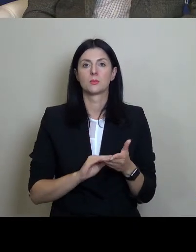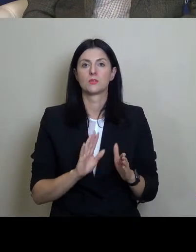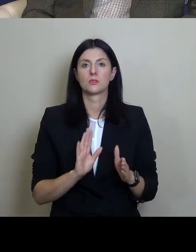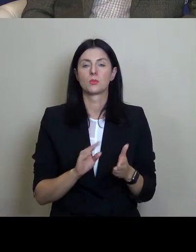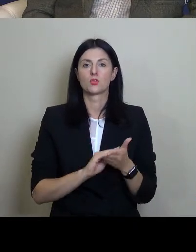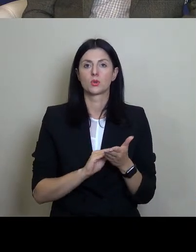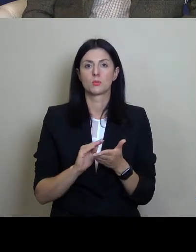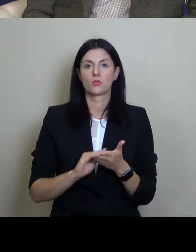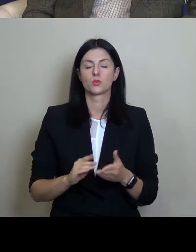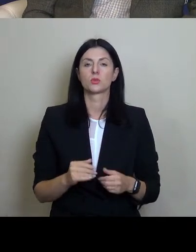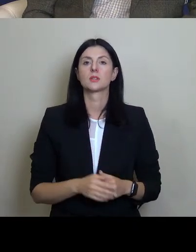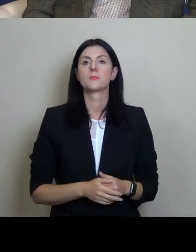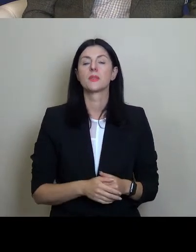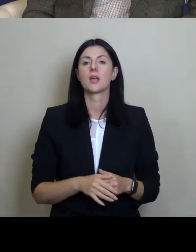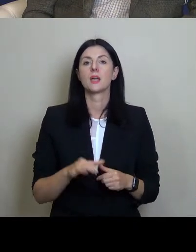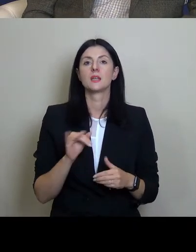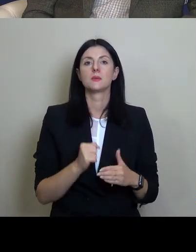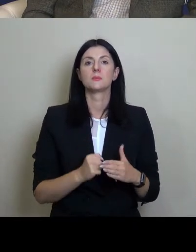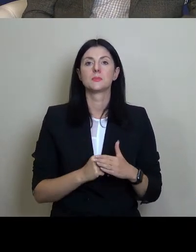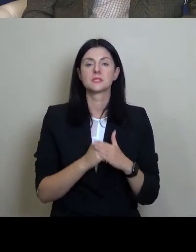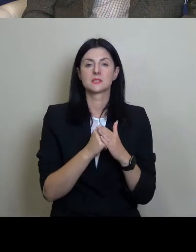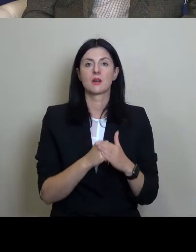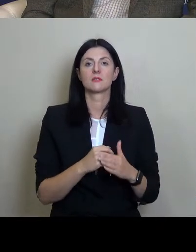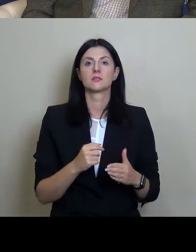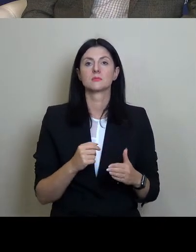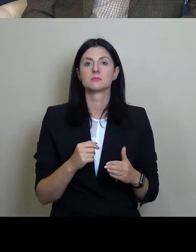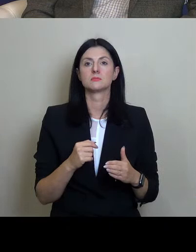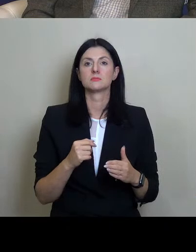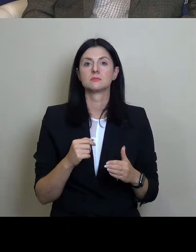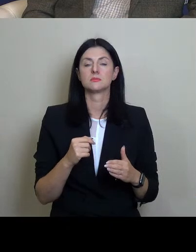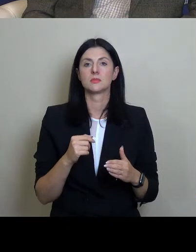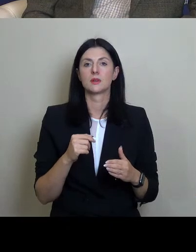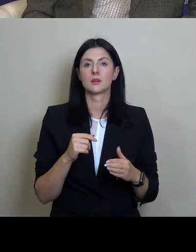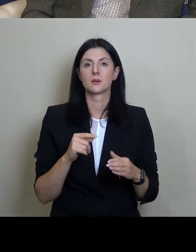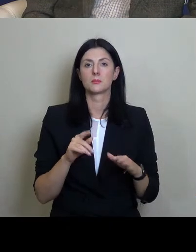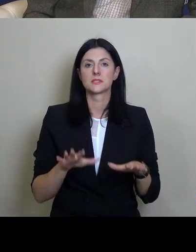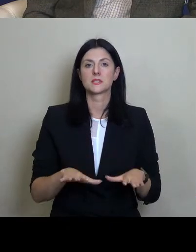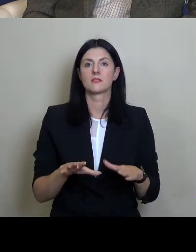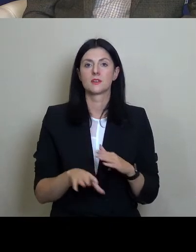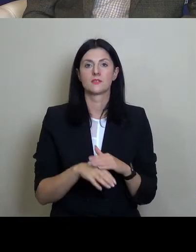elections. So if it doesn't happen, then the third round is being